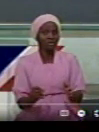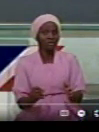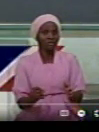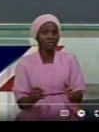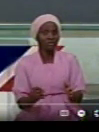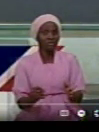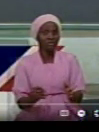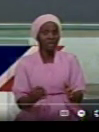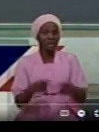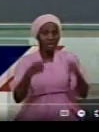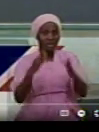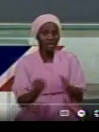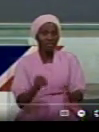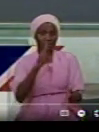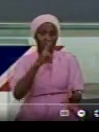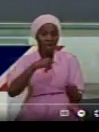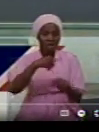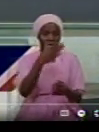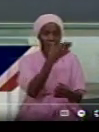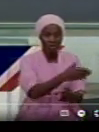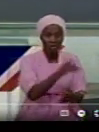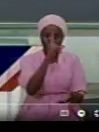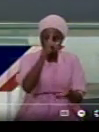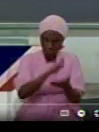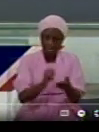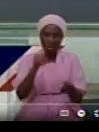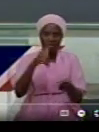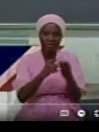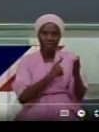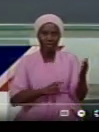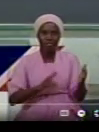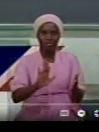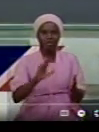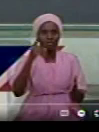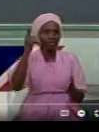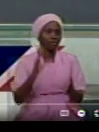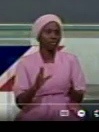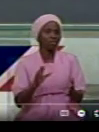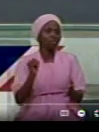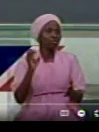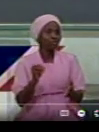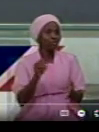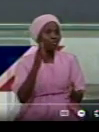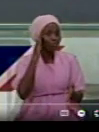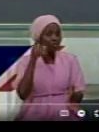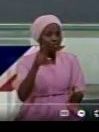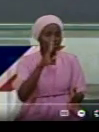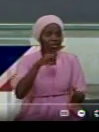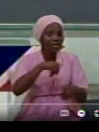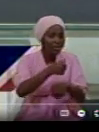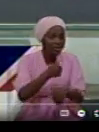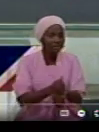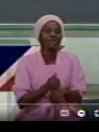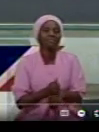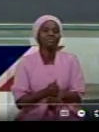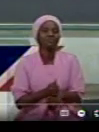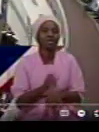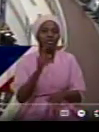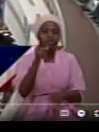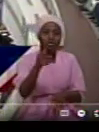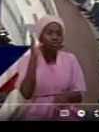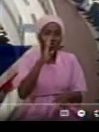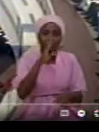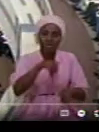them. Believe in the Lord your God. So shall ye be established. You are established in